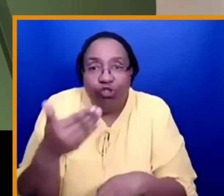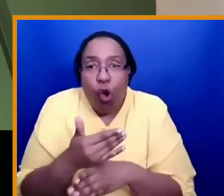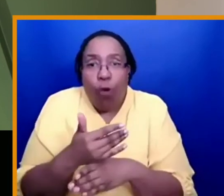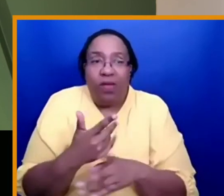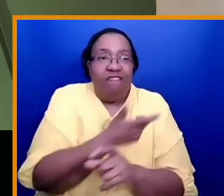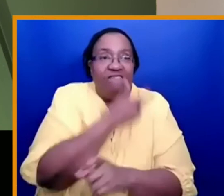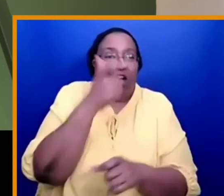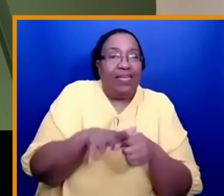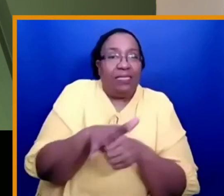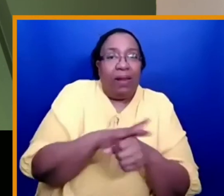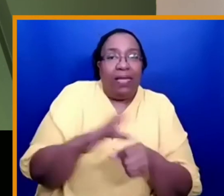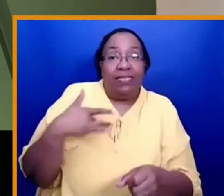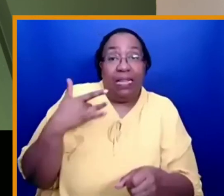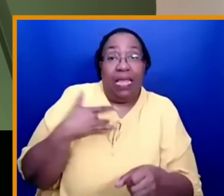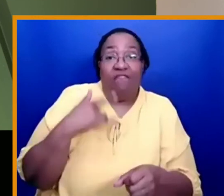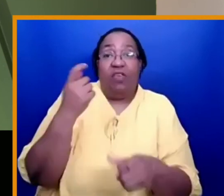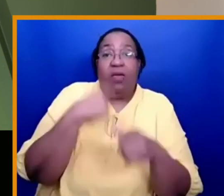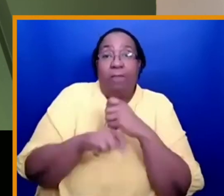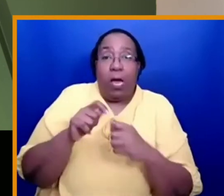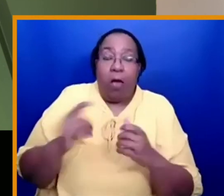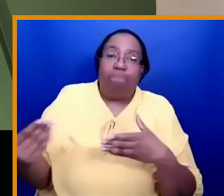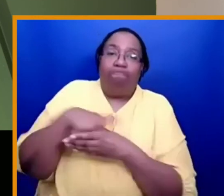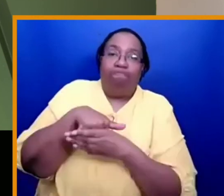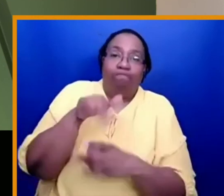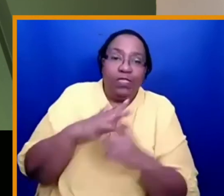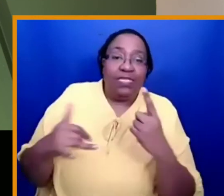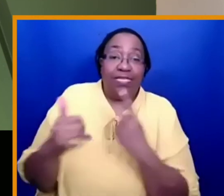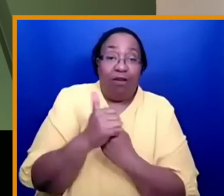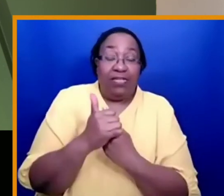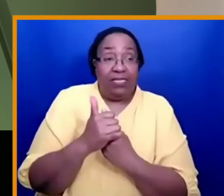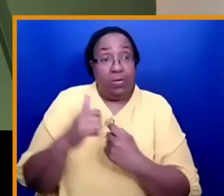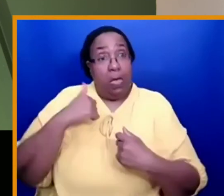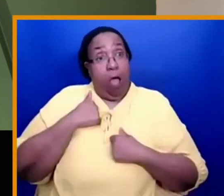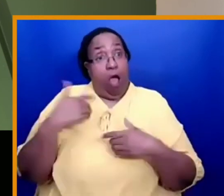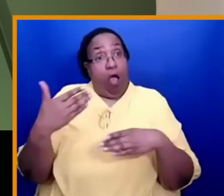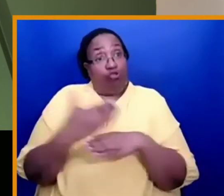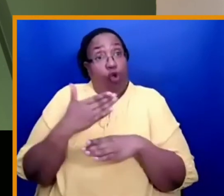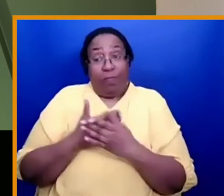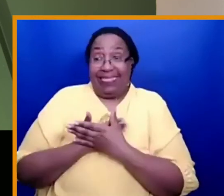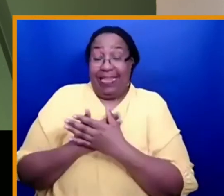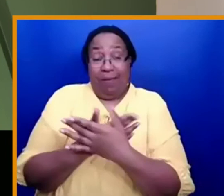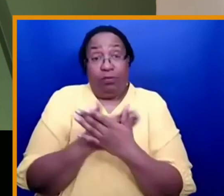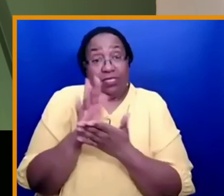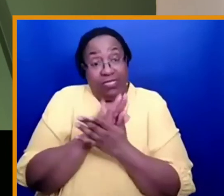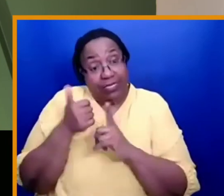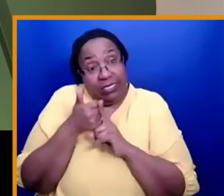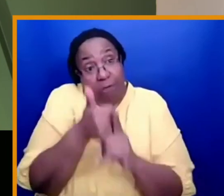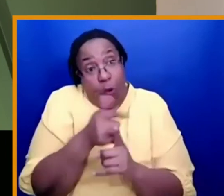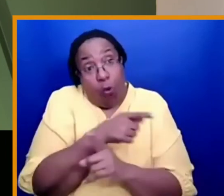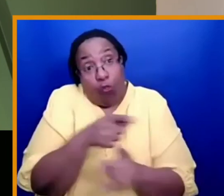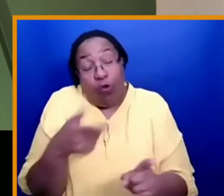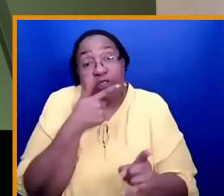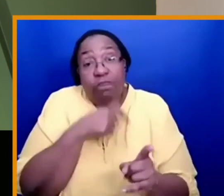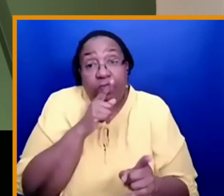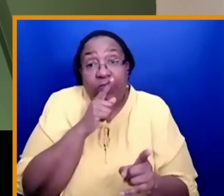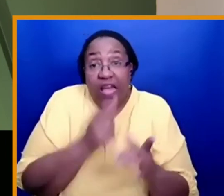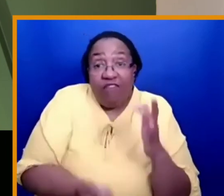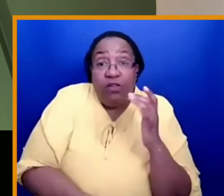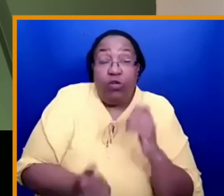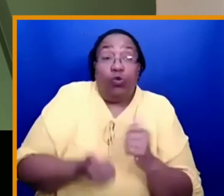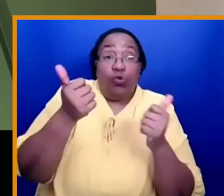in people, in individuals, and to support them to have the best life chances. And when it comes to those with a criminal record, as this motion sets